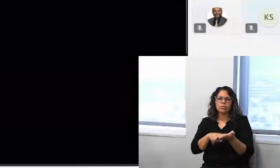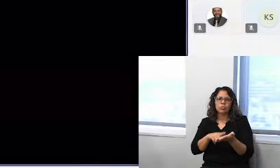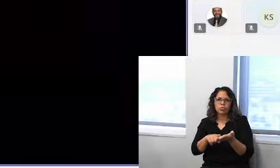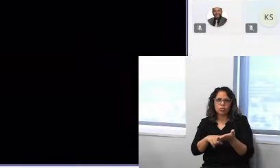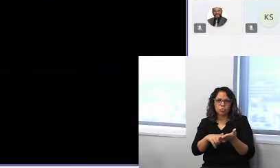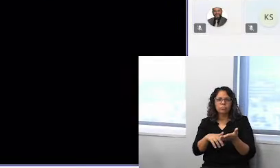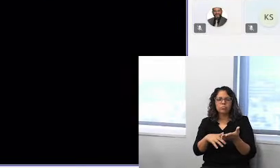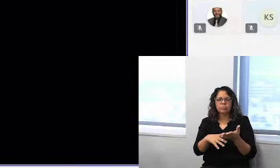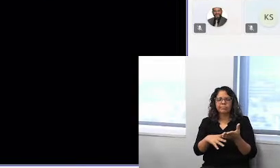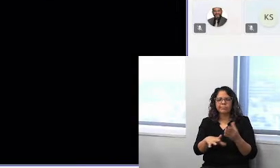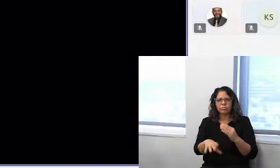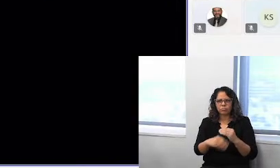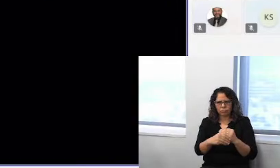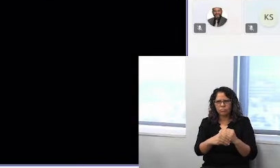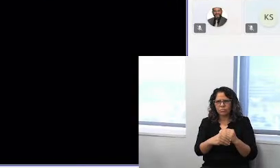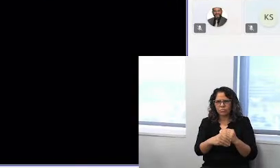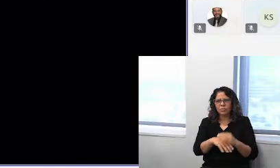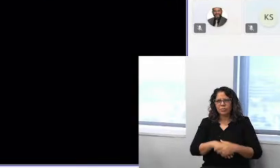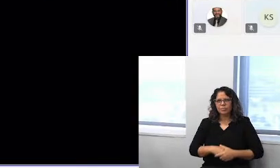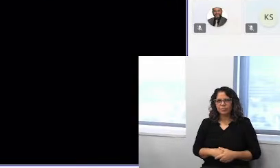Okay. So